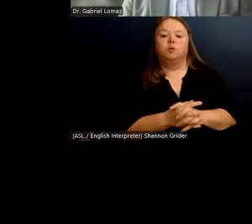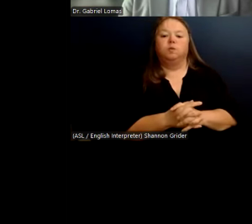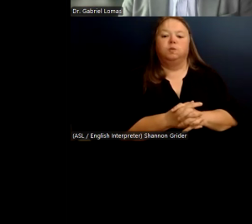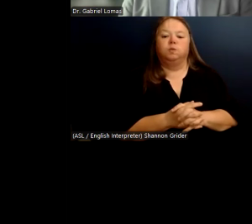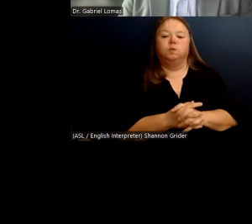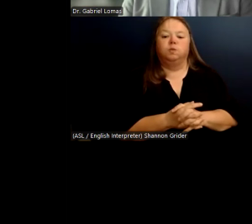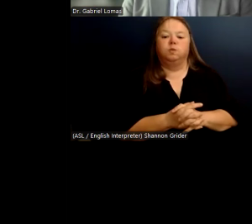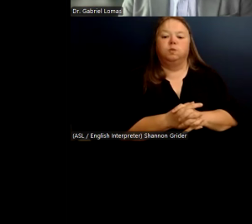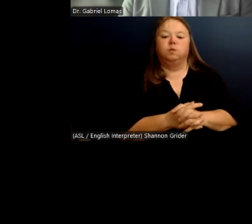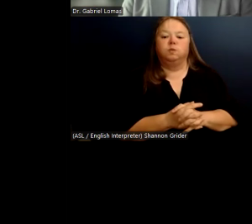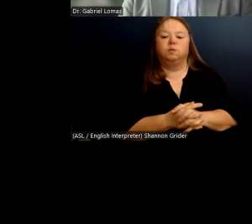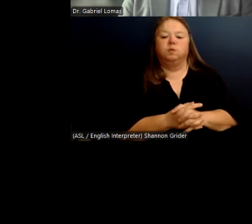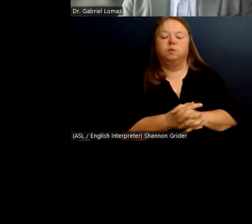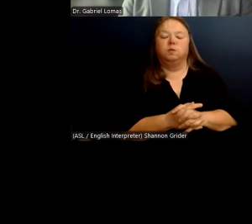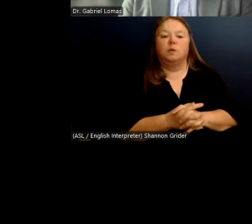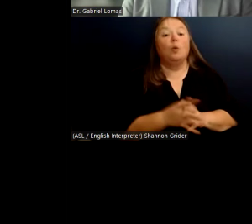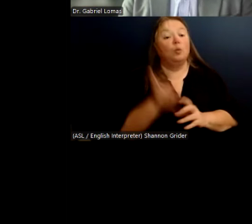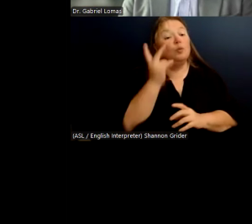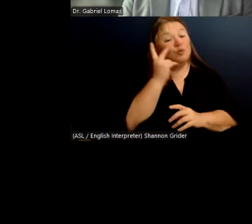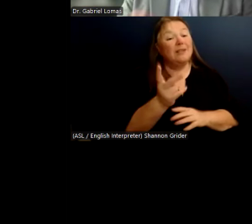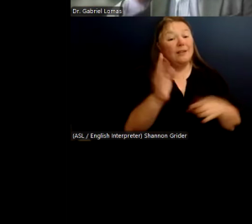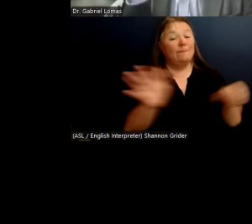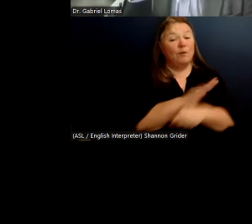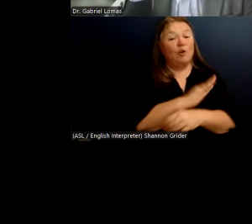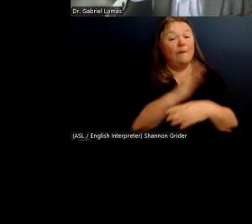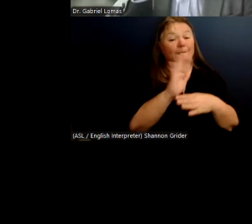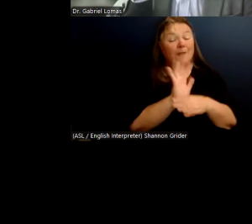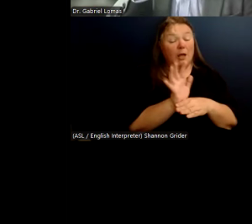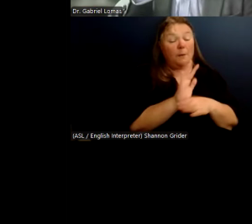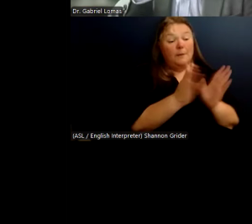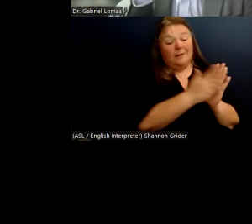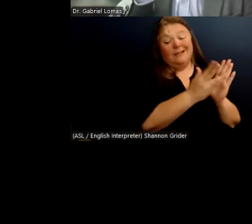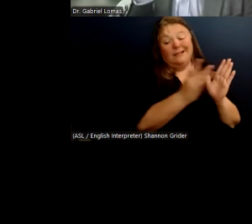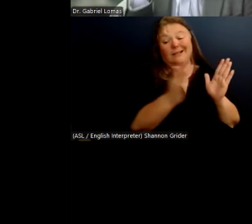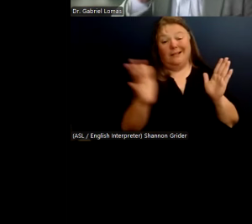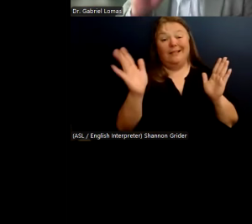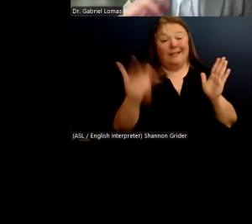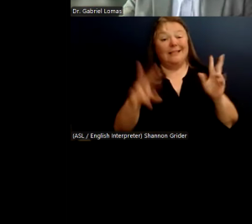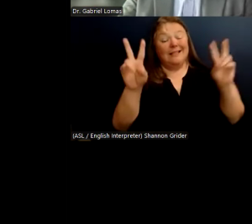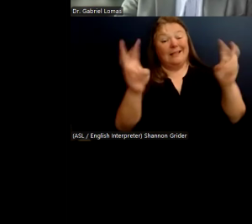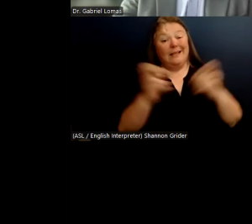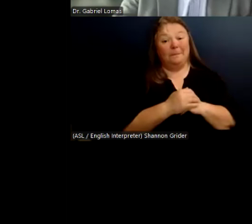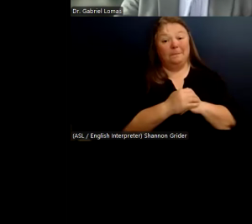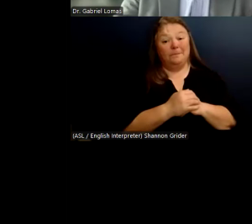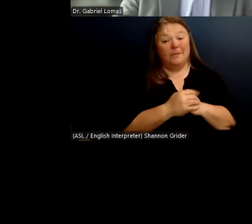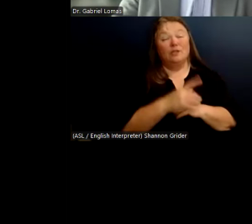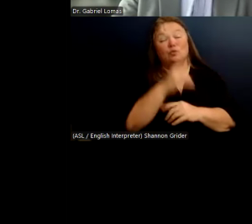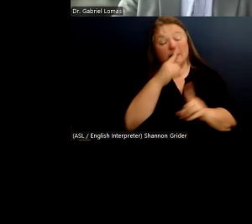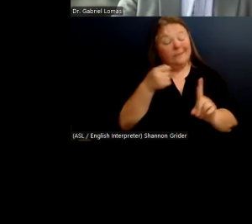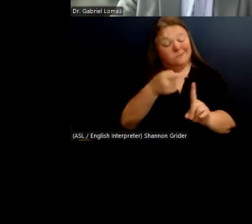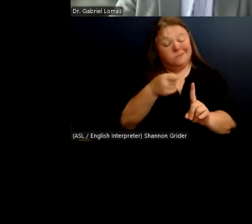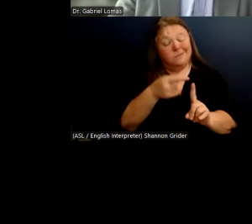the film, you'll see that that is sort of the theme of the film. And that really evokes a lot of emotion, especially for people in the